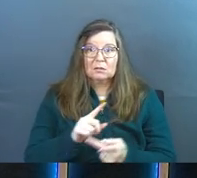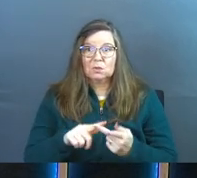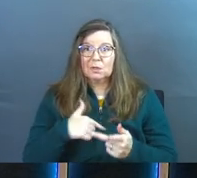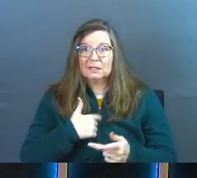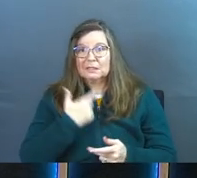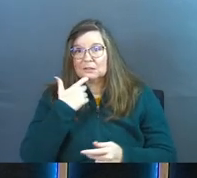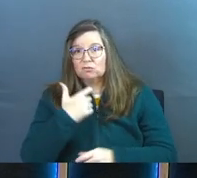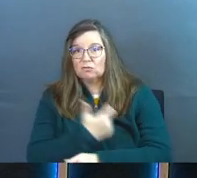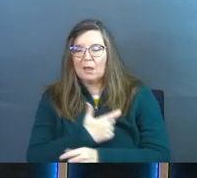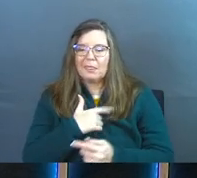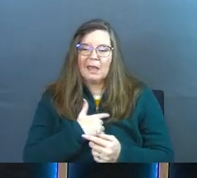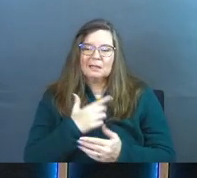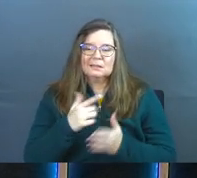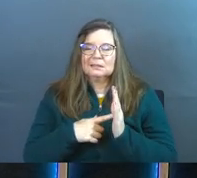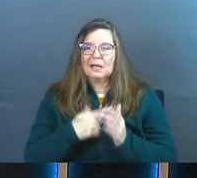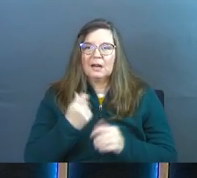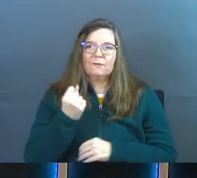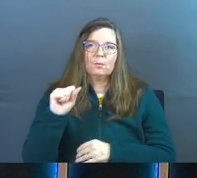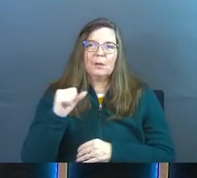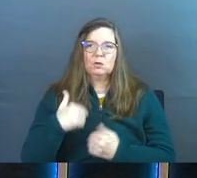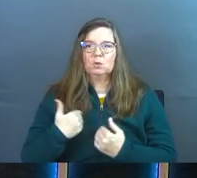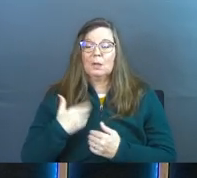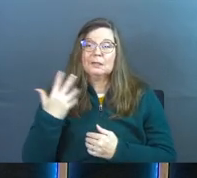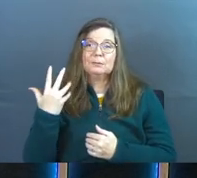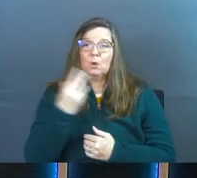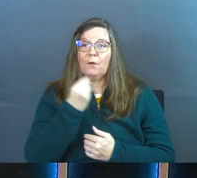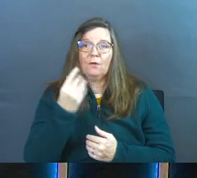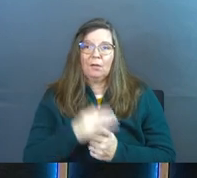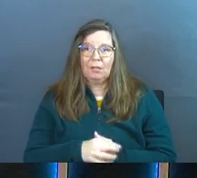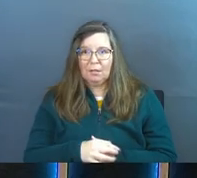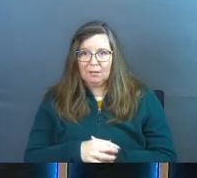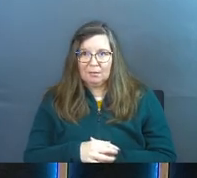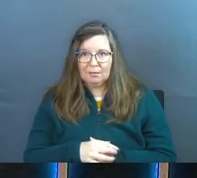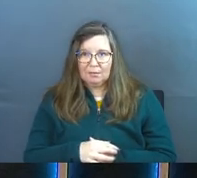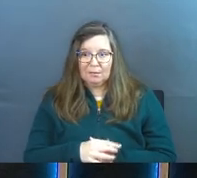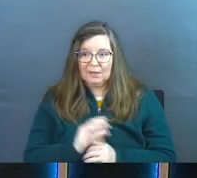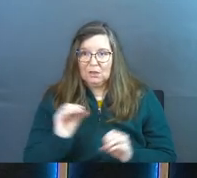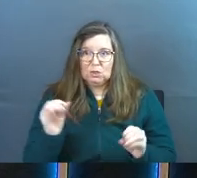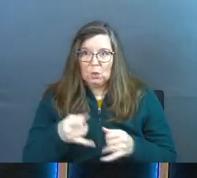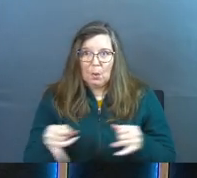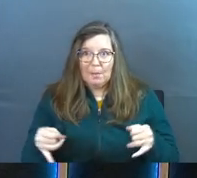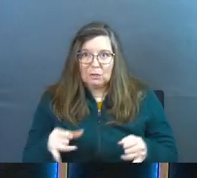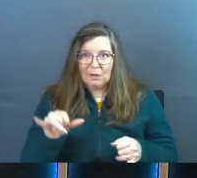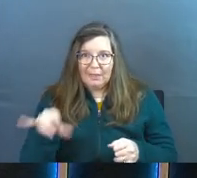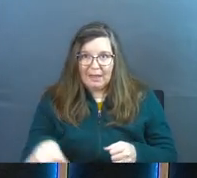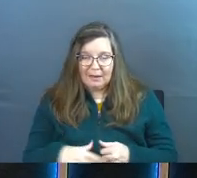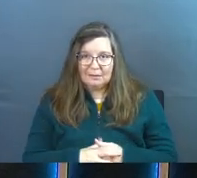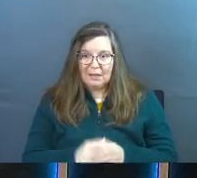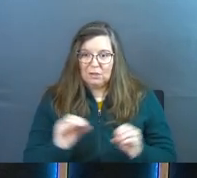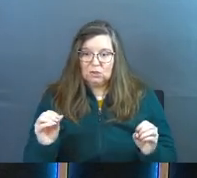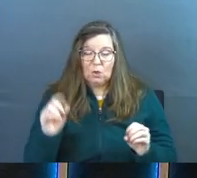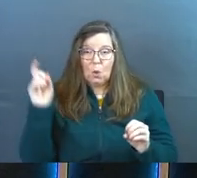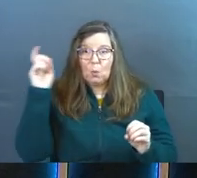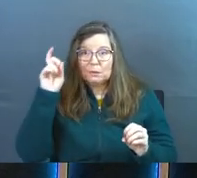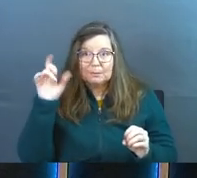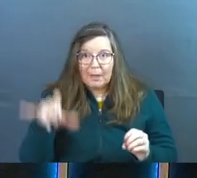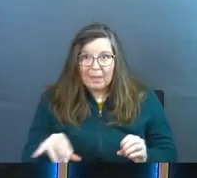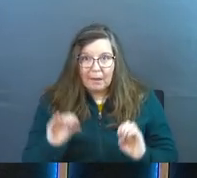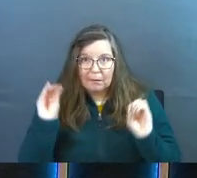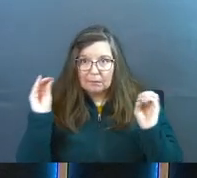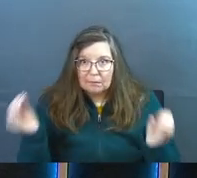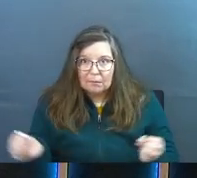get addicted to drugs, that's just a sign of rebellious youth, and it's beautiful. And there's no boundaries on that, and there's no wisdom on